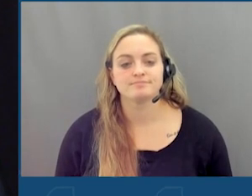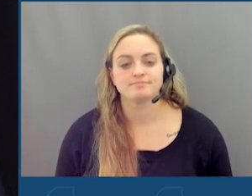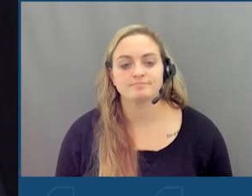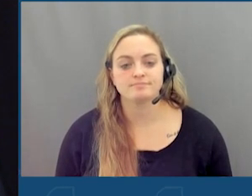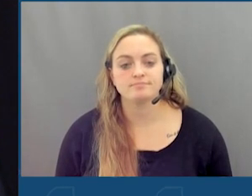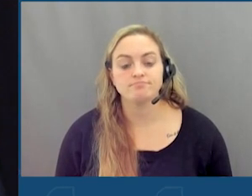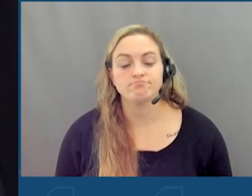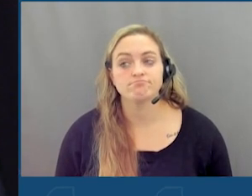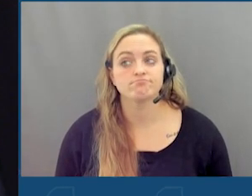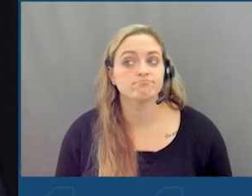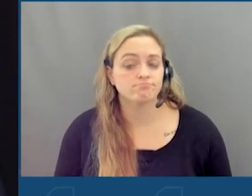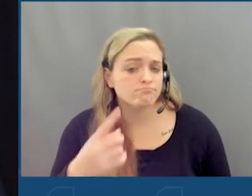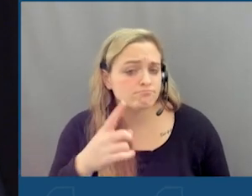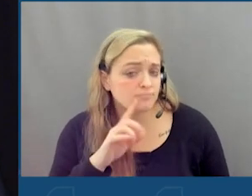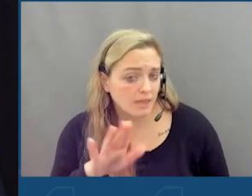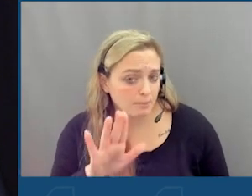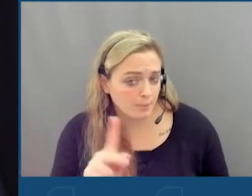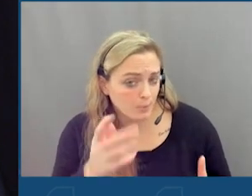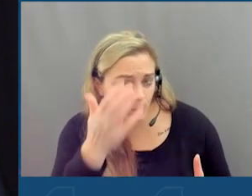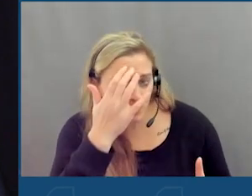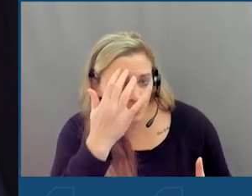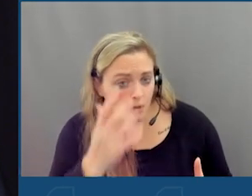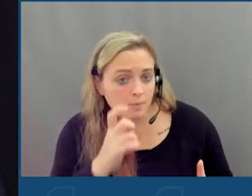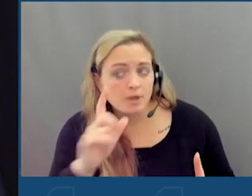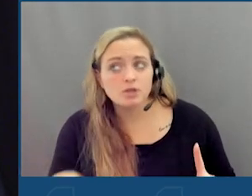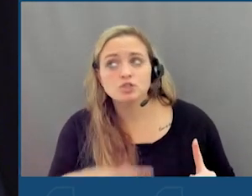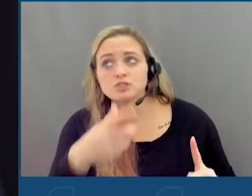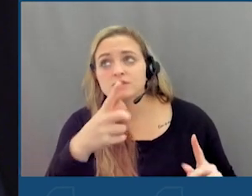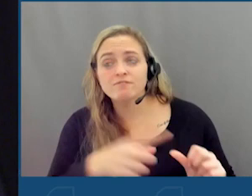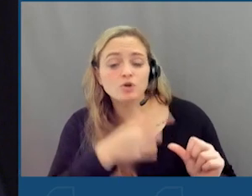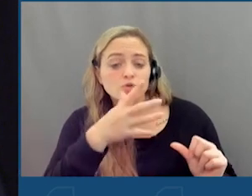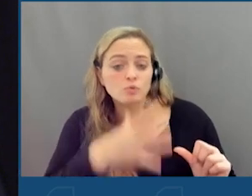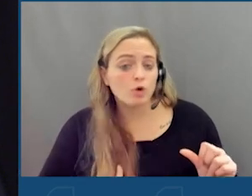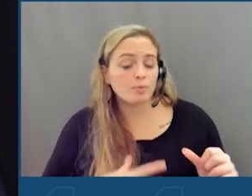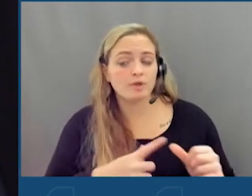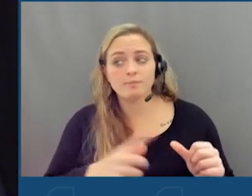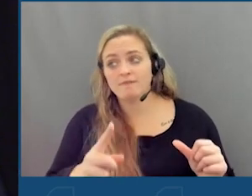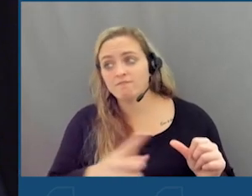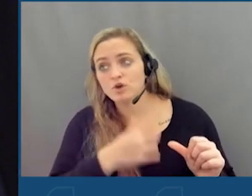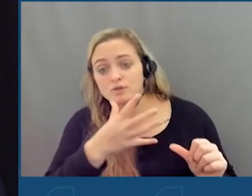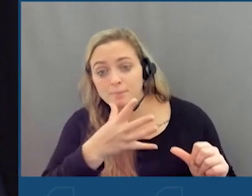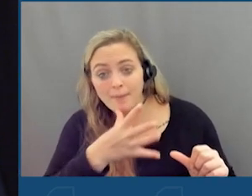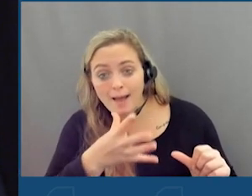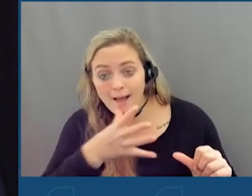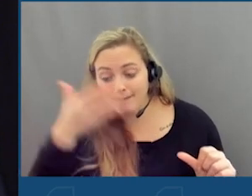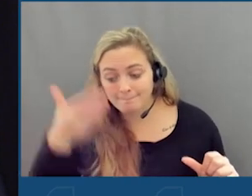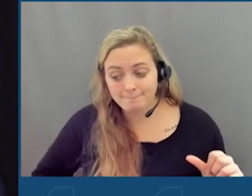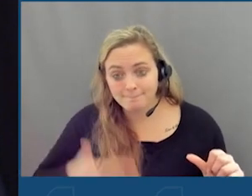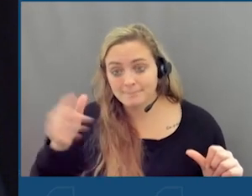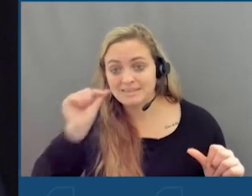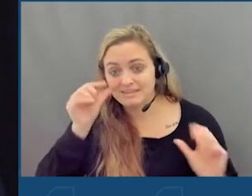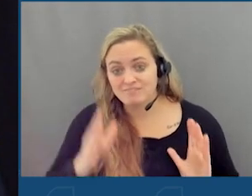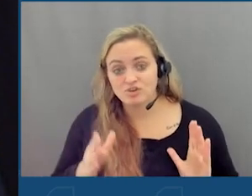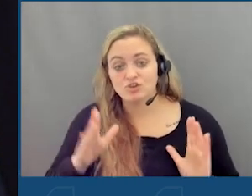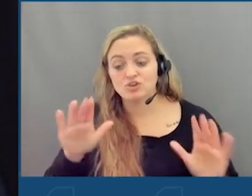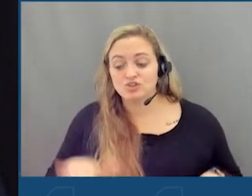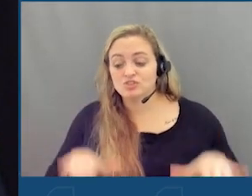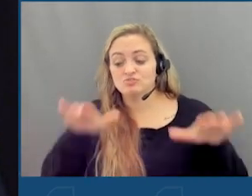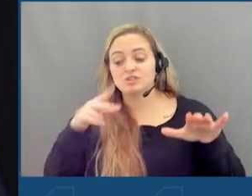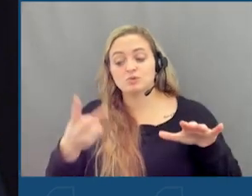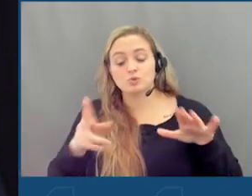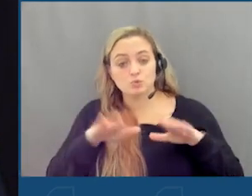So I think it's pretty well known that I'm not just the first woman, I'm also the first mom governor. And raising my two